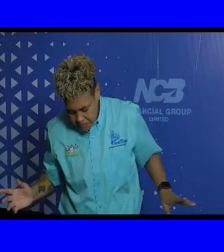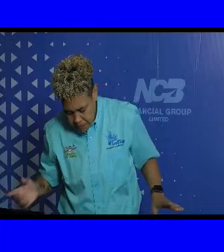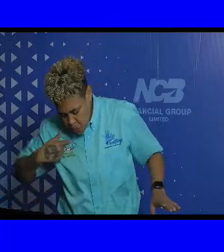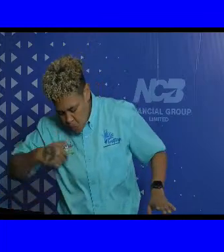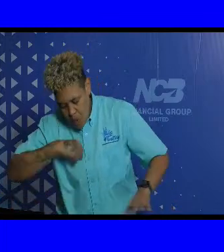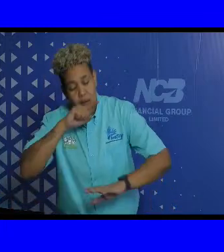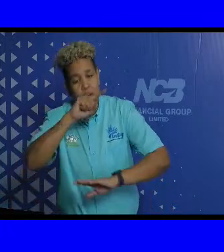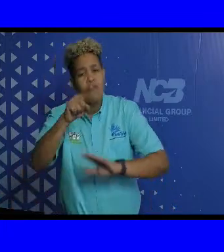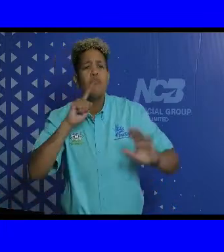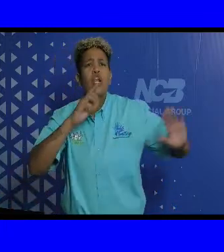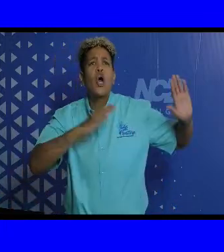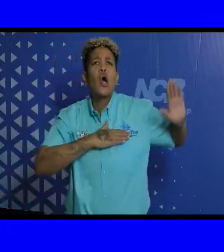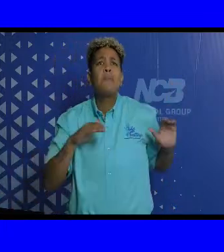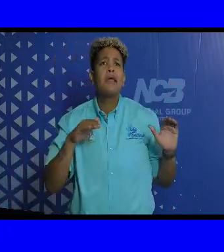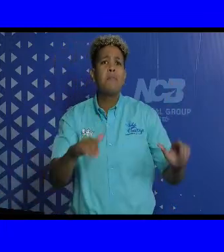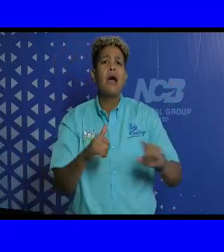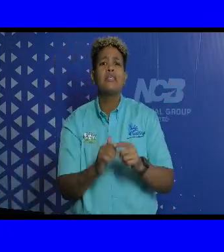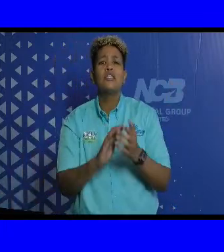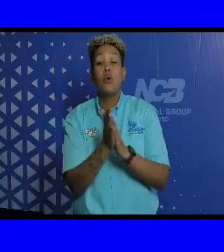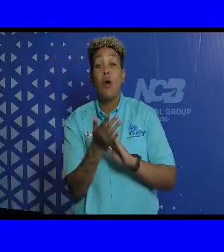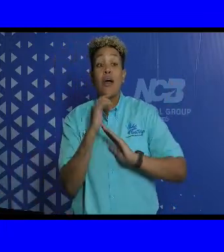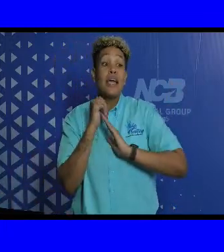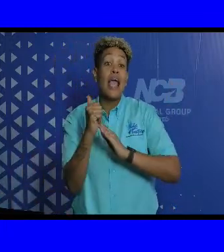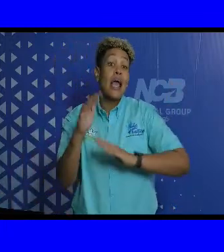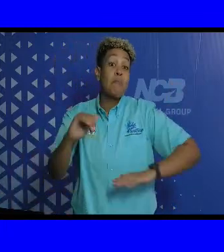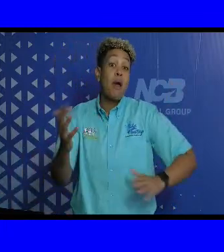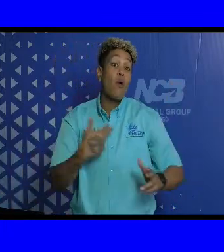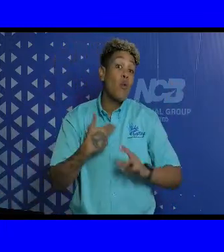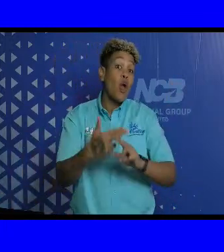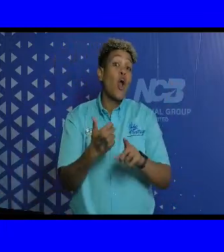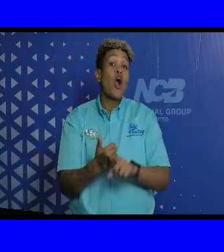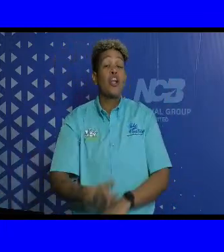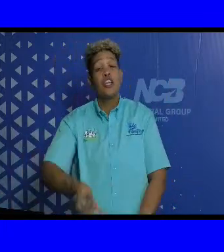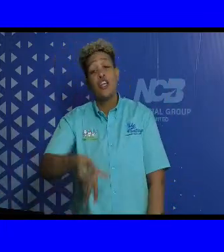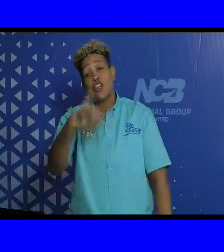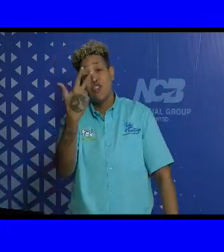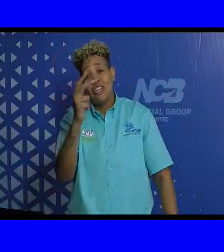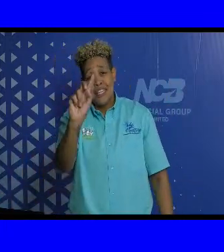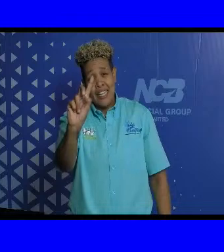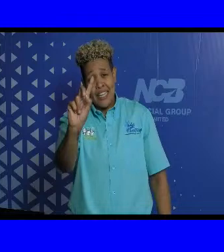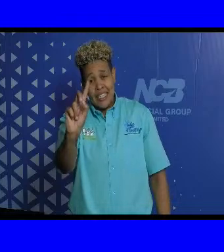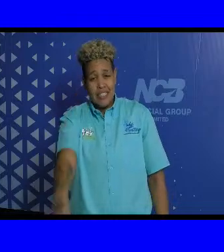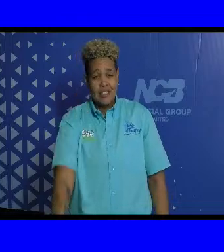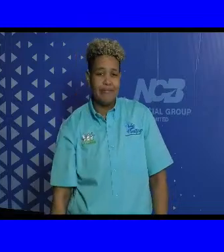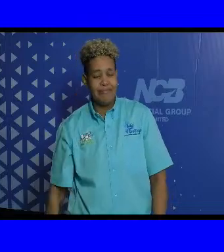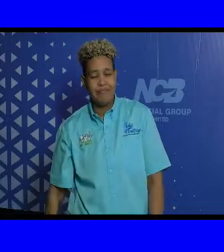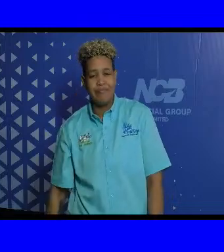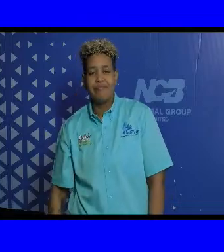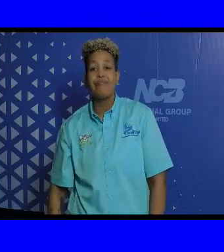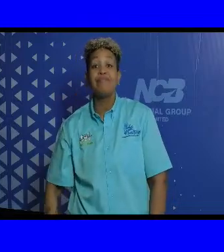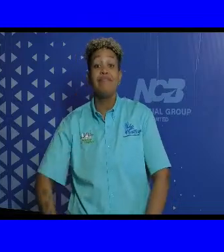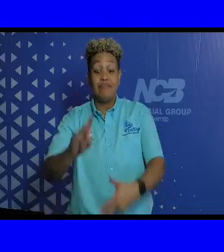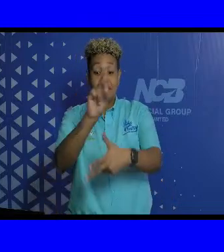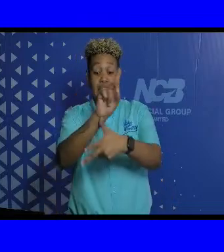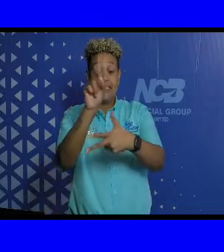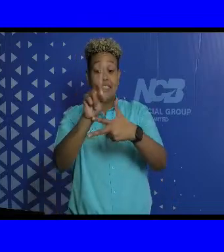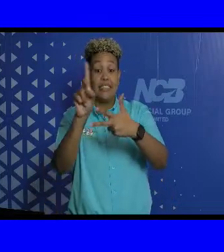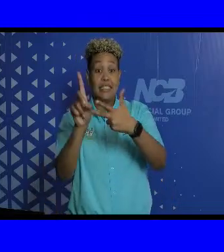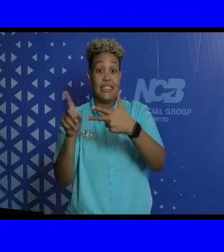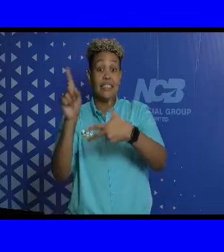We have recommitted to be guided by what we call the 3 Ds. And the 3 Ds